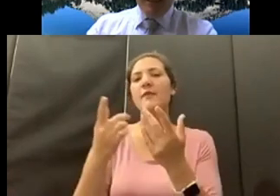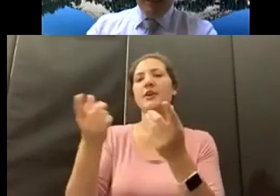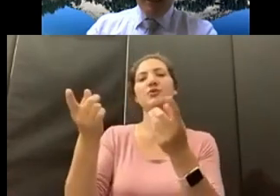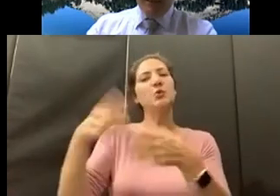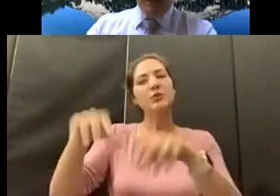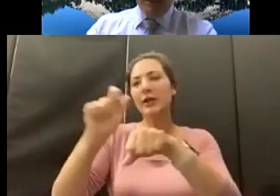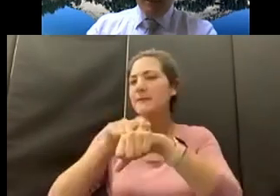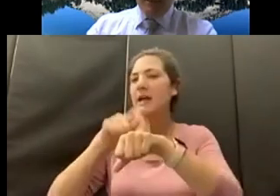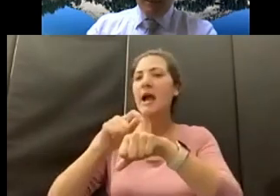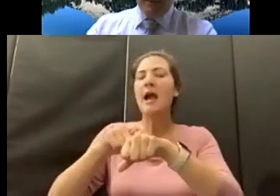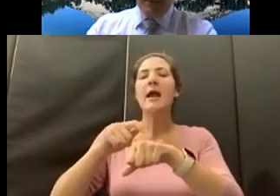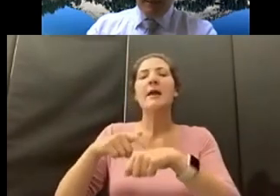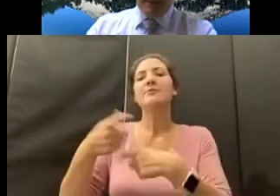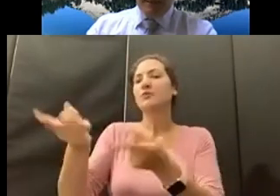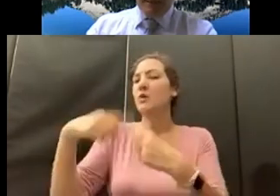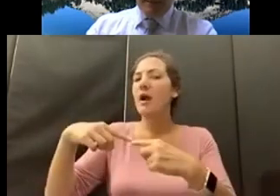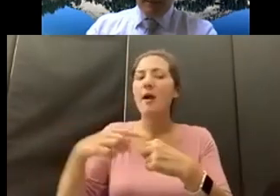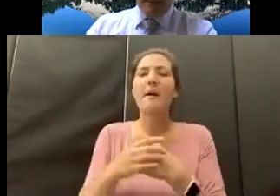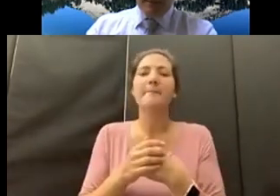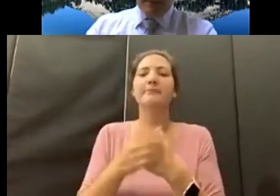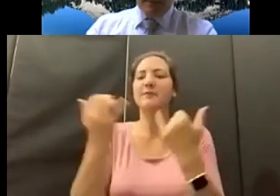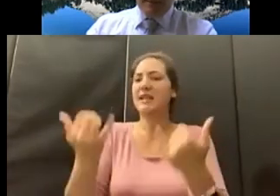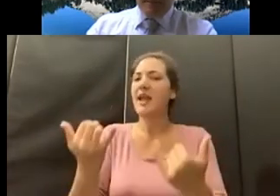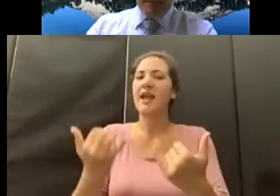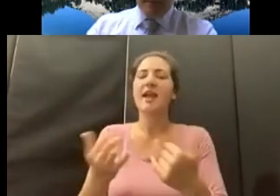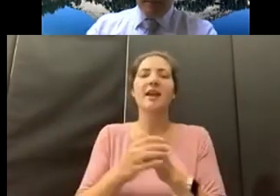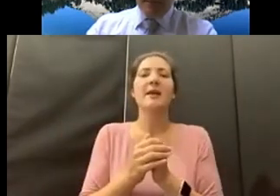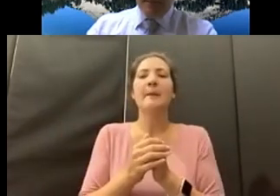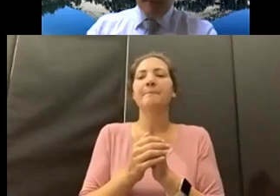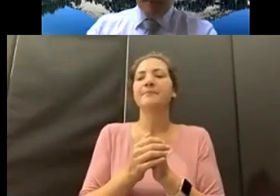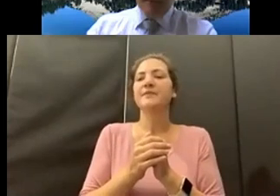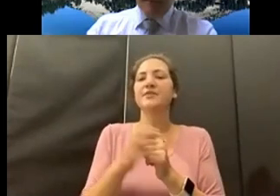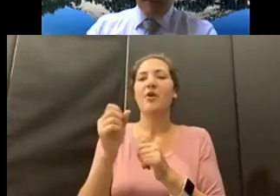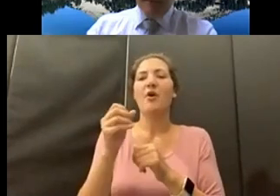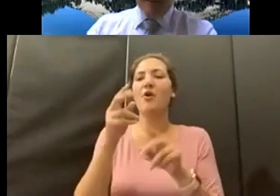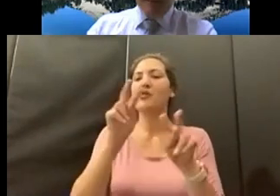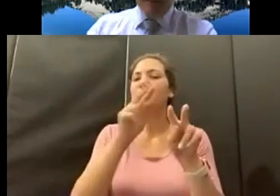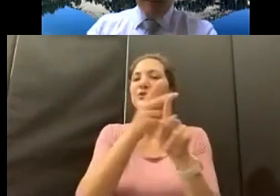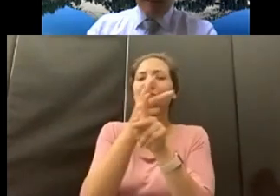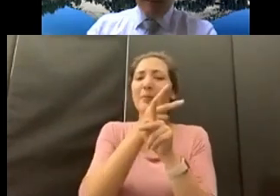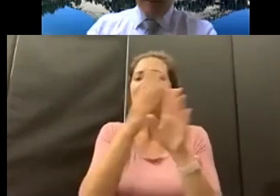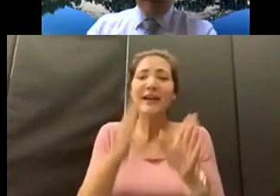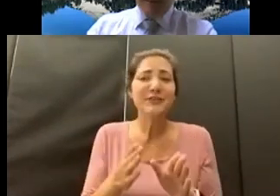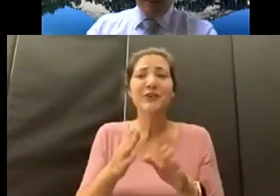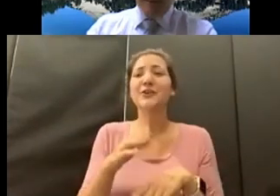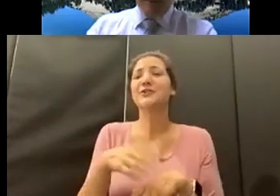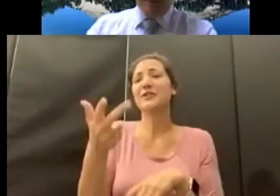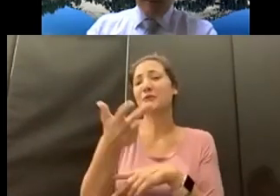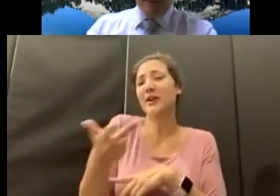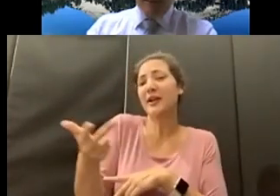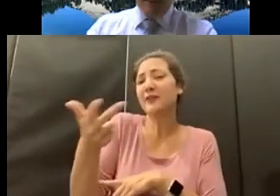attendees today. So Supervisors Ritter, Ross, and Lucero, our heart is with you. This is our